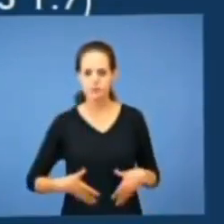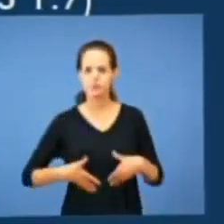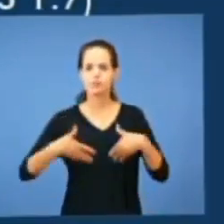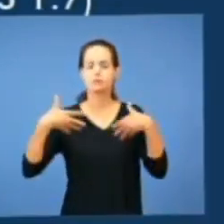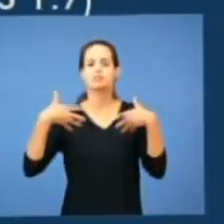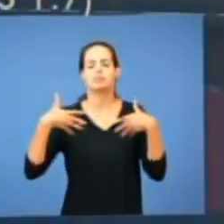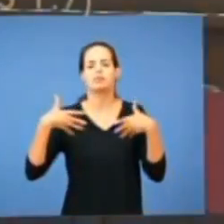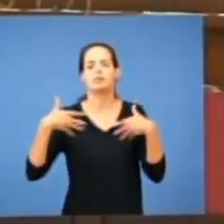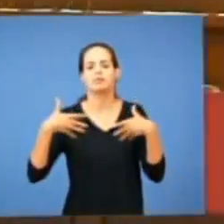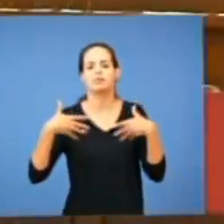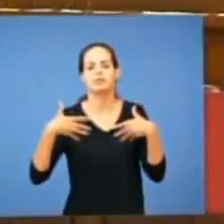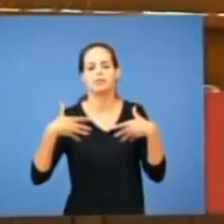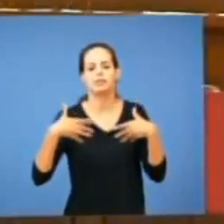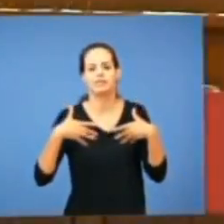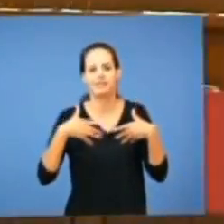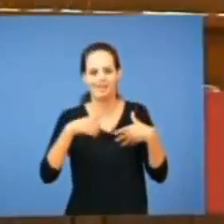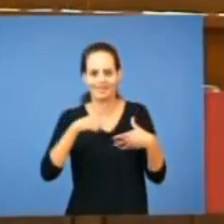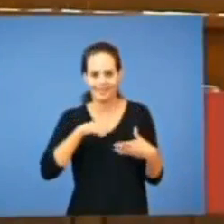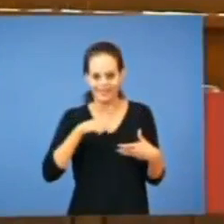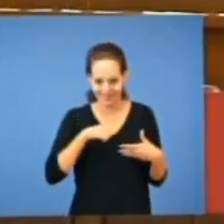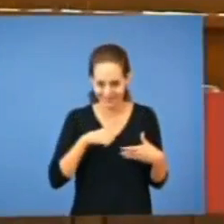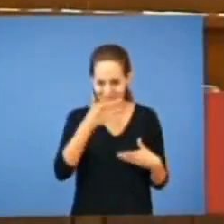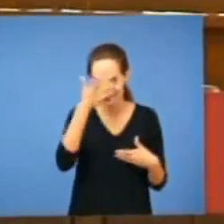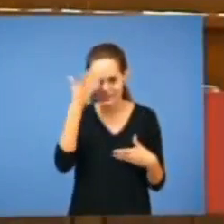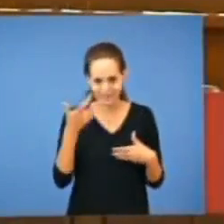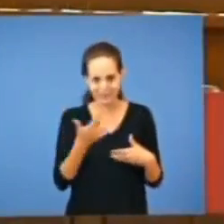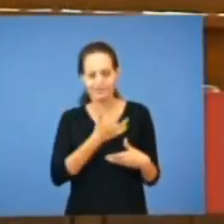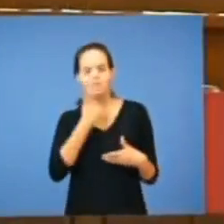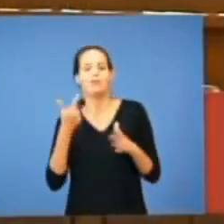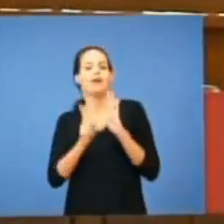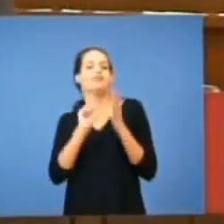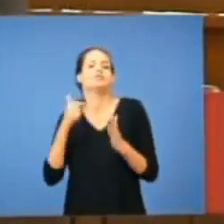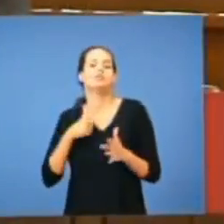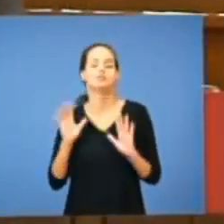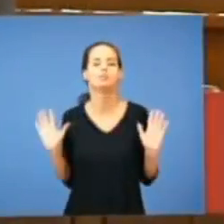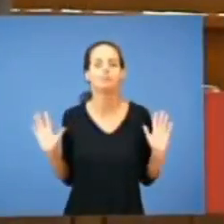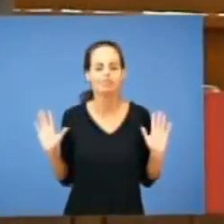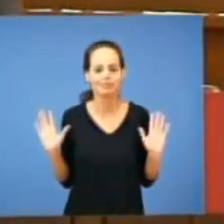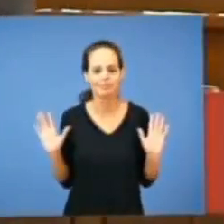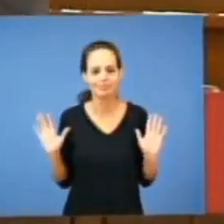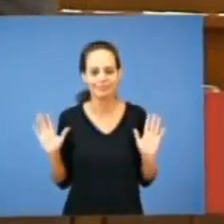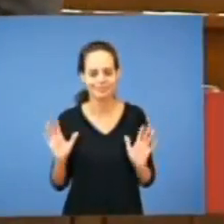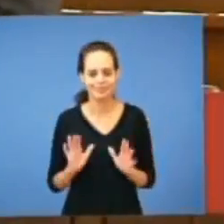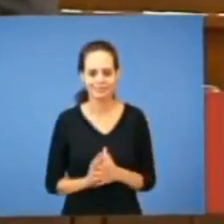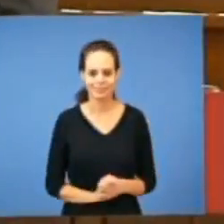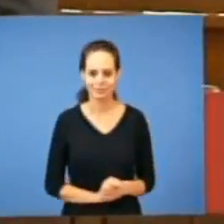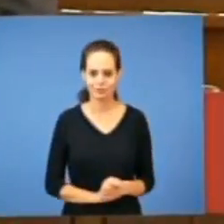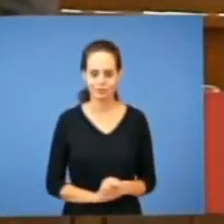people. But I'm telling you one thing. You're going to go before I go.